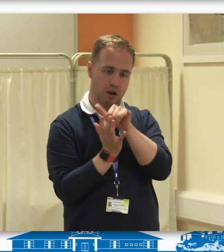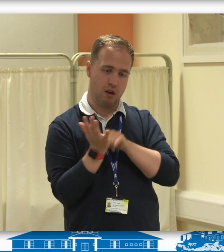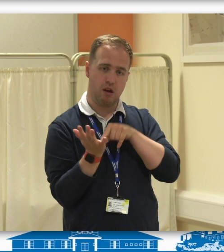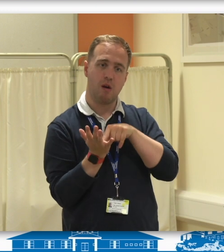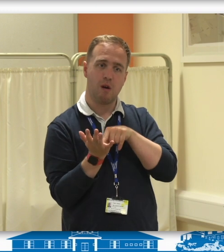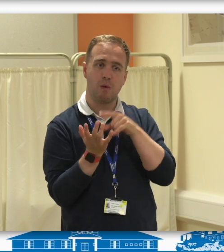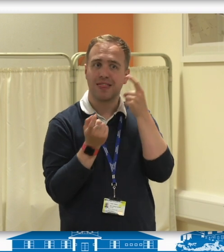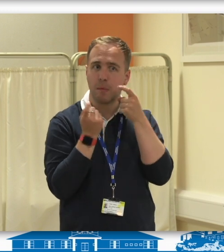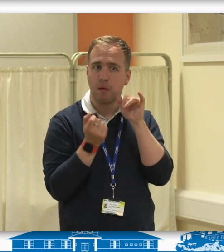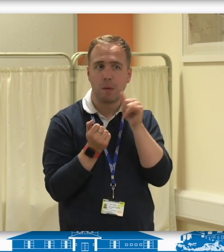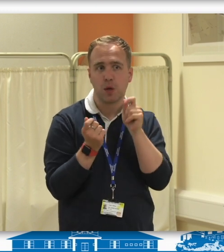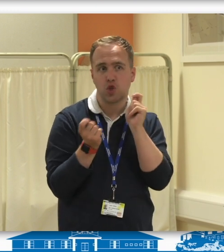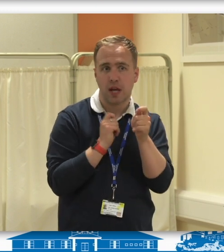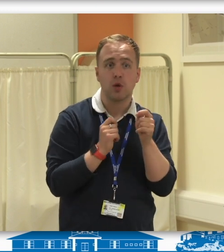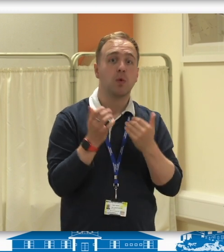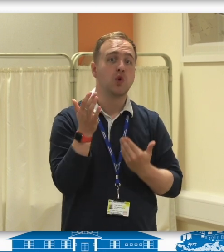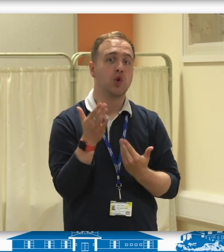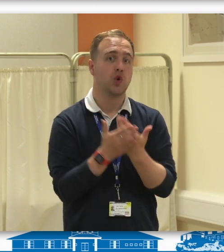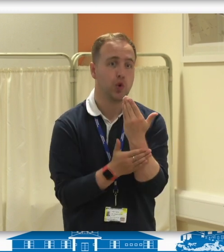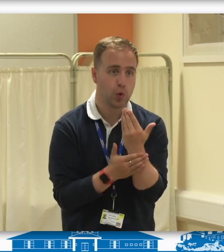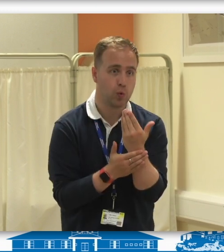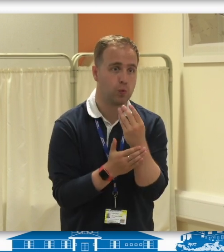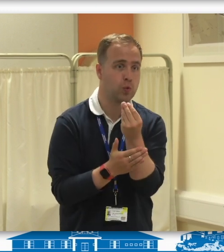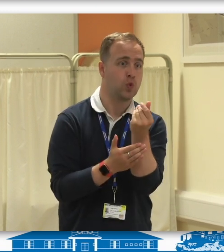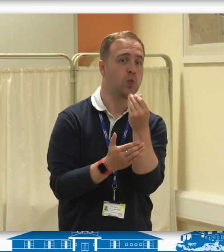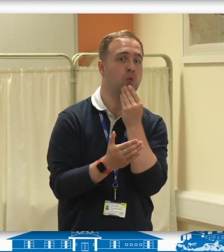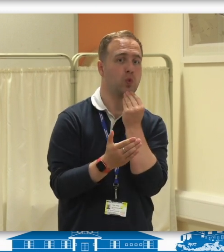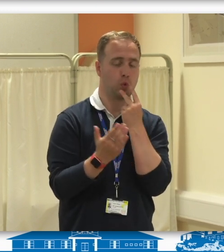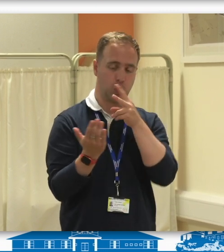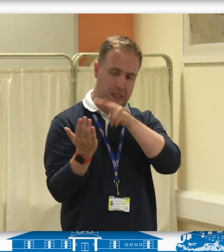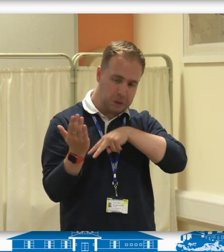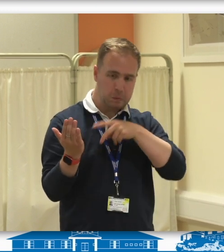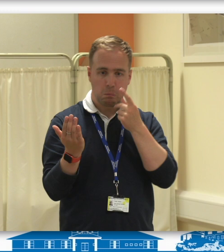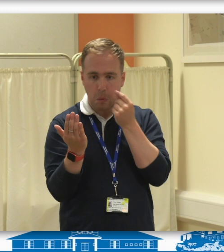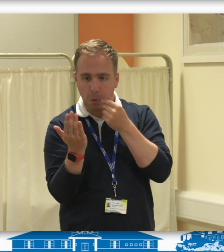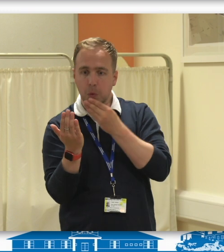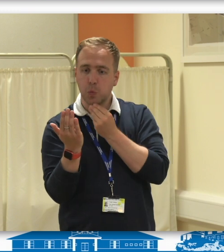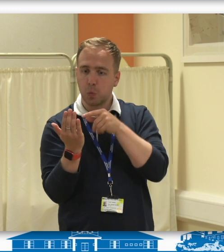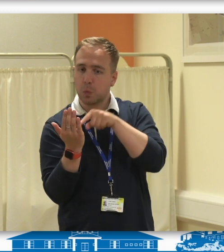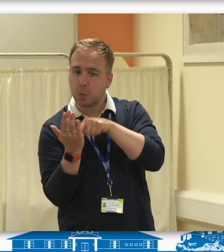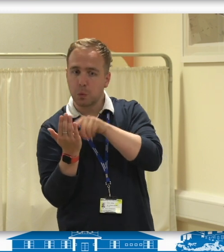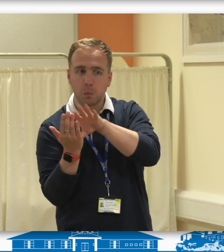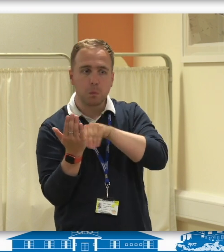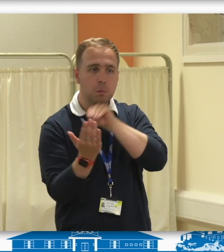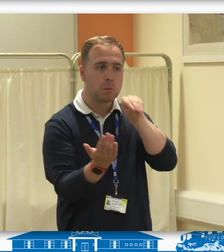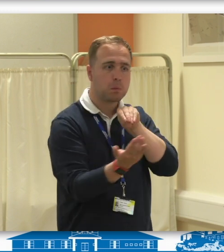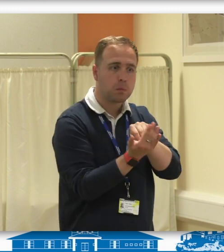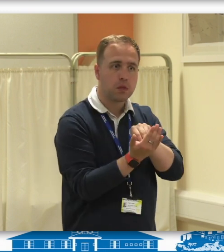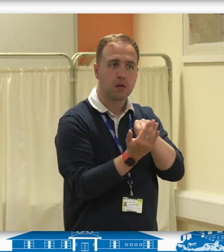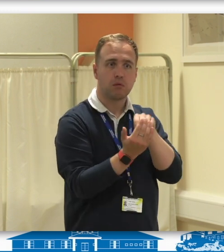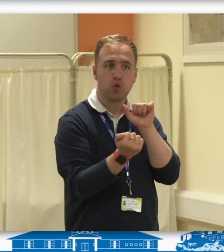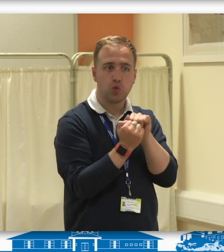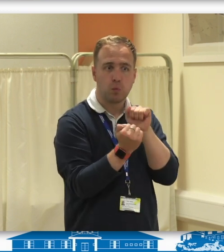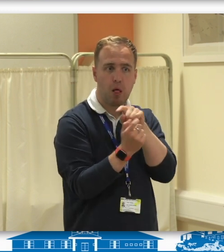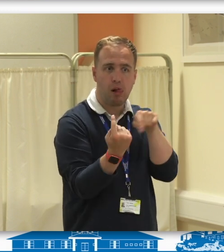There's some new ones coming out that we're in the process of looking at, exploring, seeing whether we feel that they're suitable.